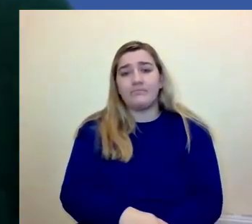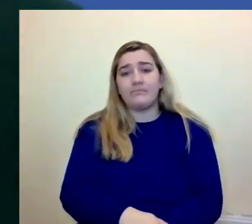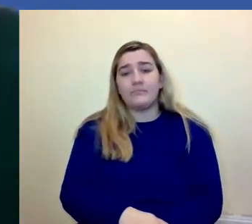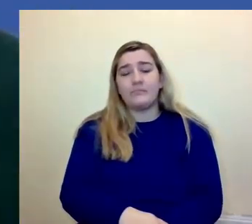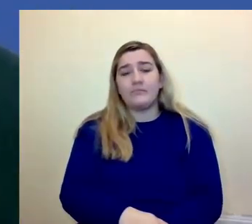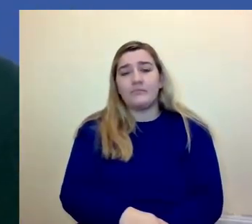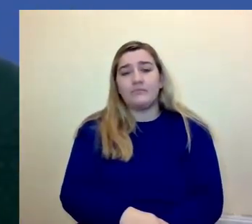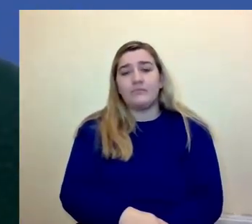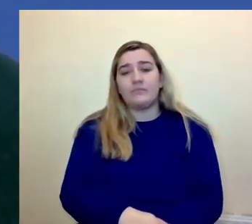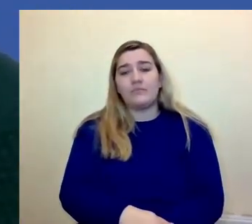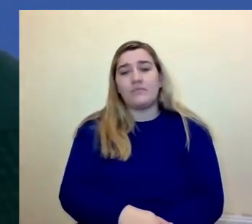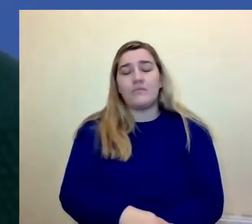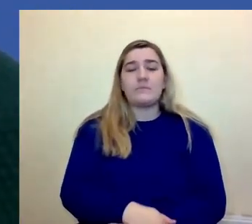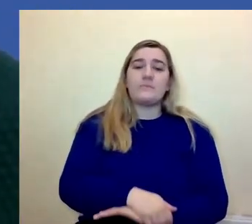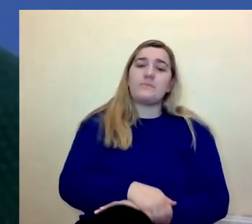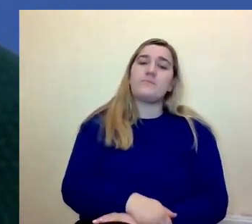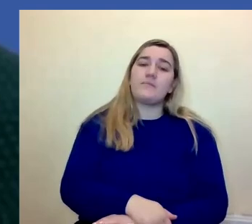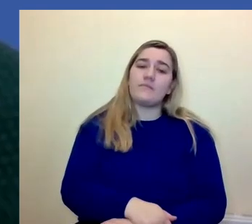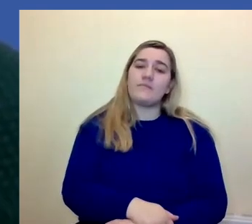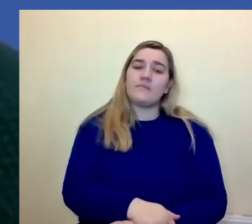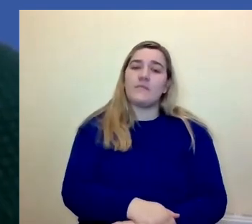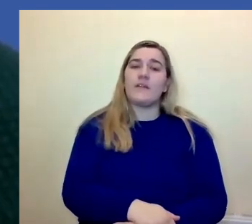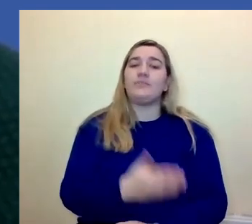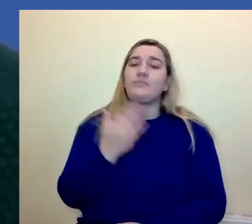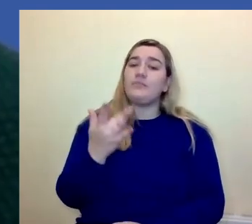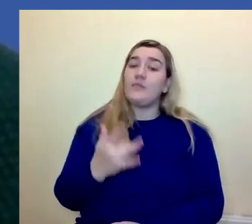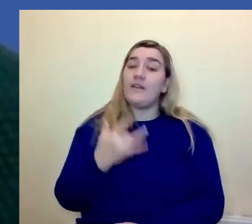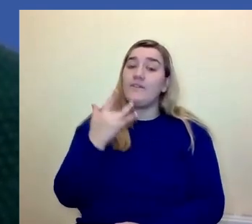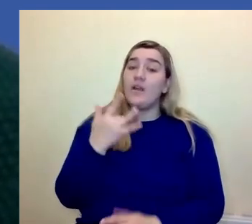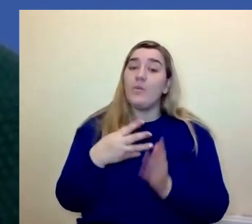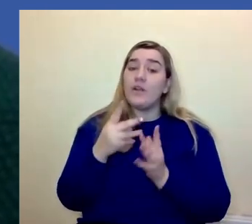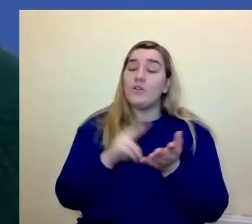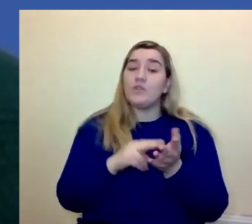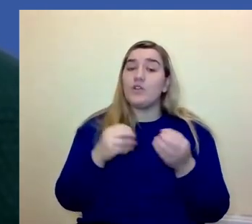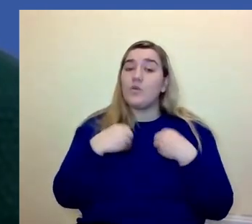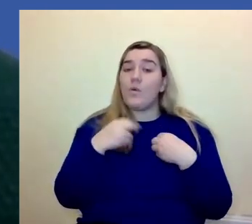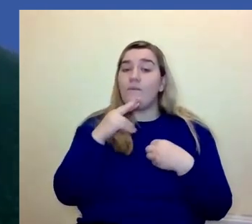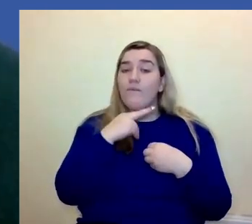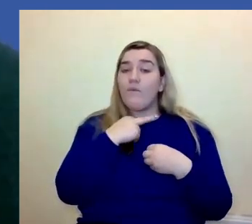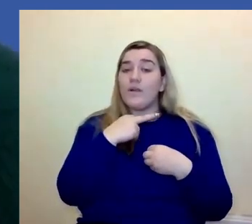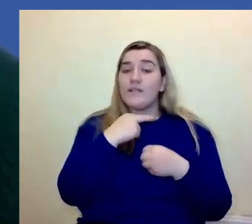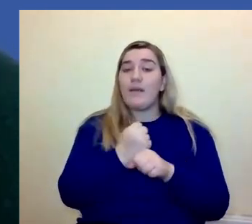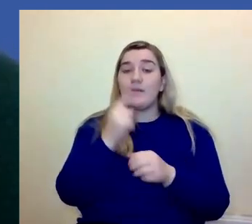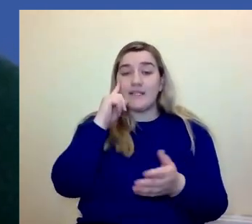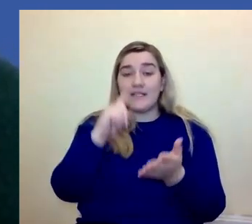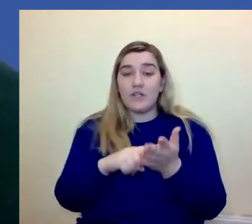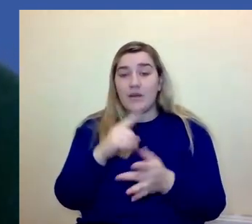And how does that feel, David, when you're using your own voice around decision making?